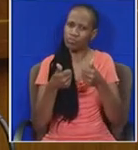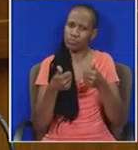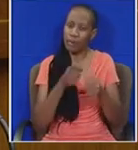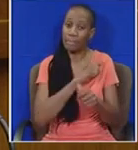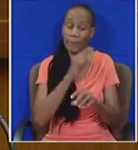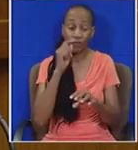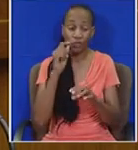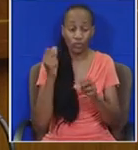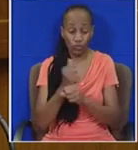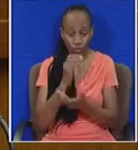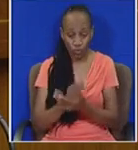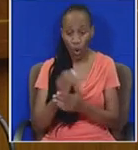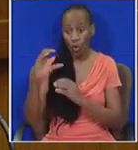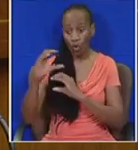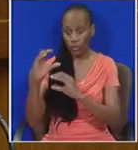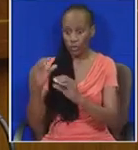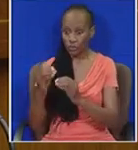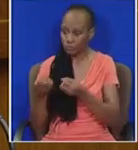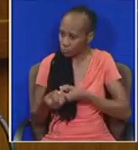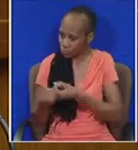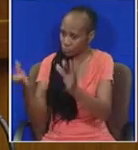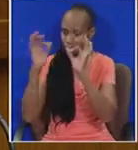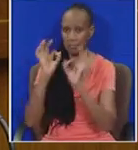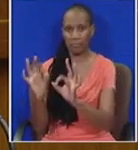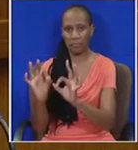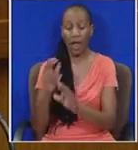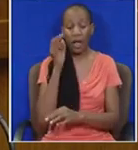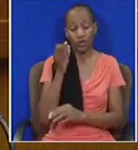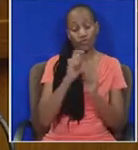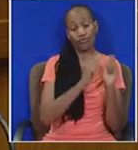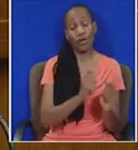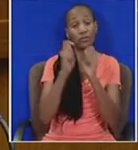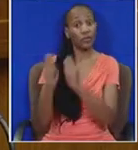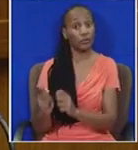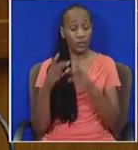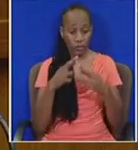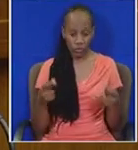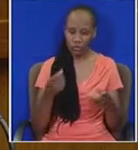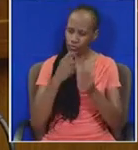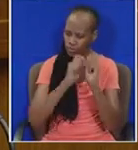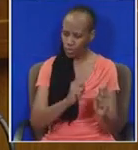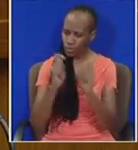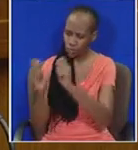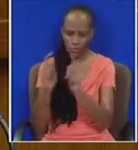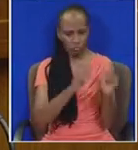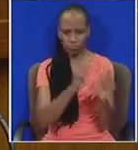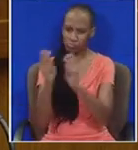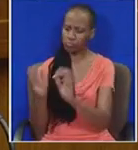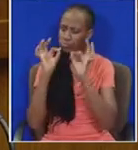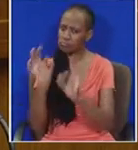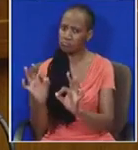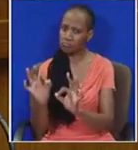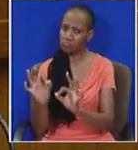of communication, communication is adequate. In the area of transport, goods and services are optimally moved.